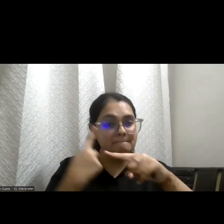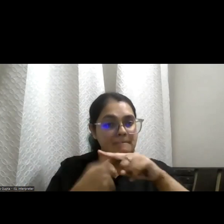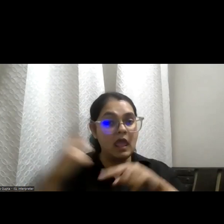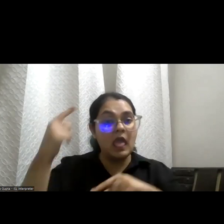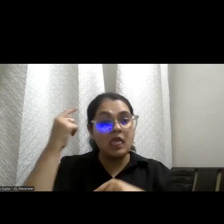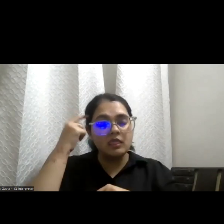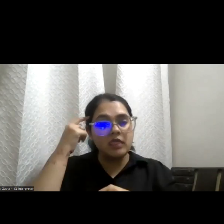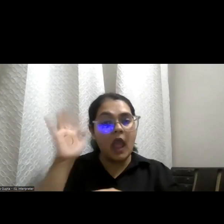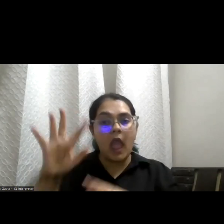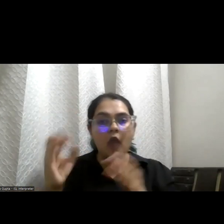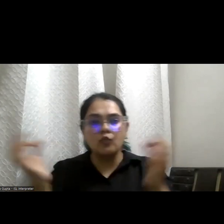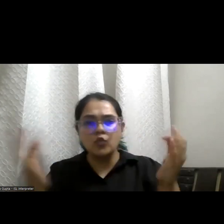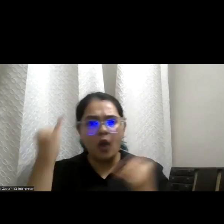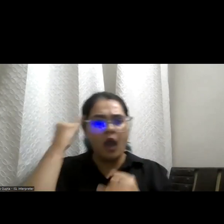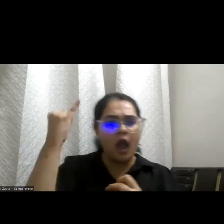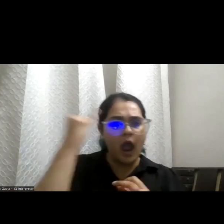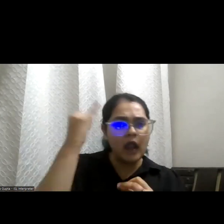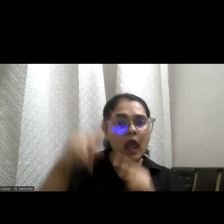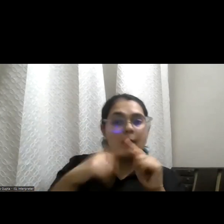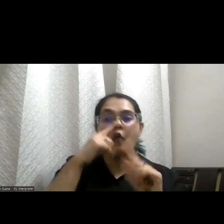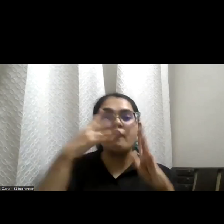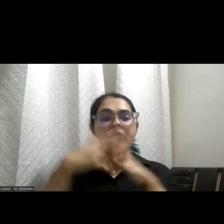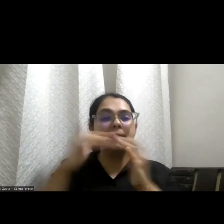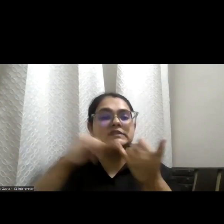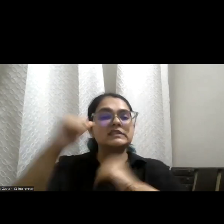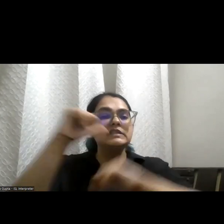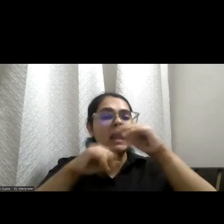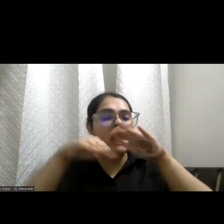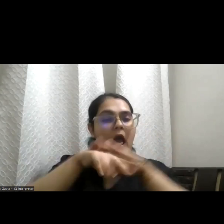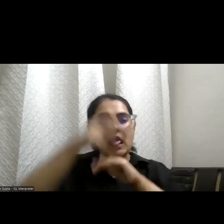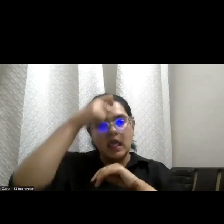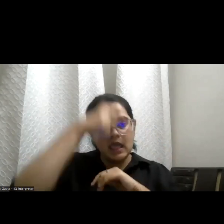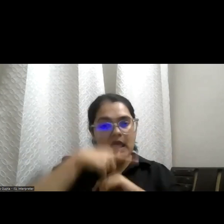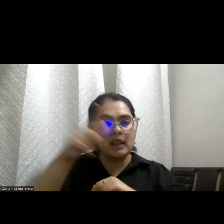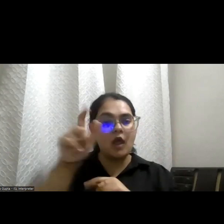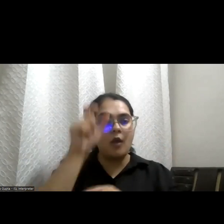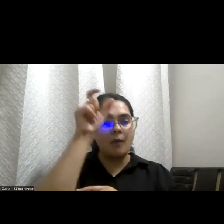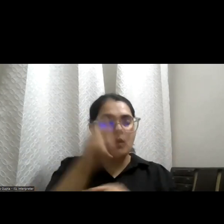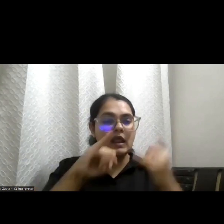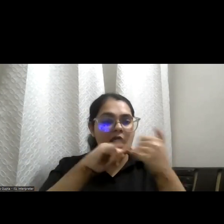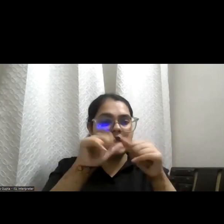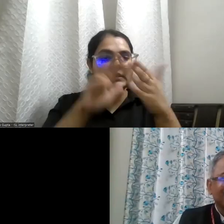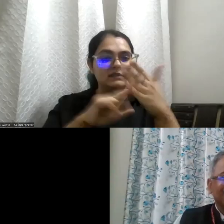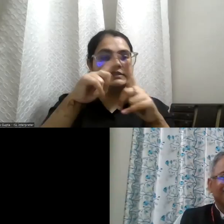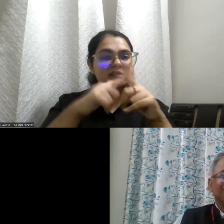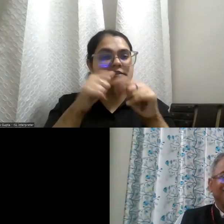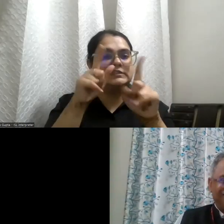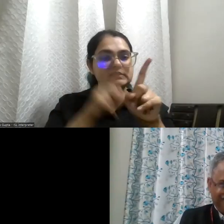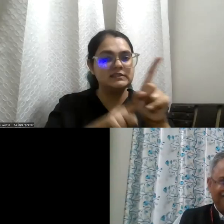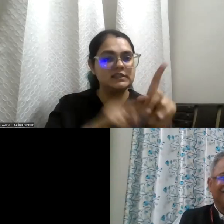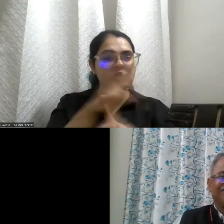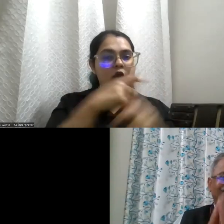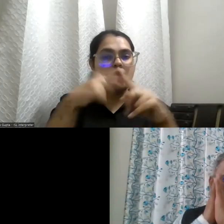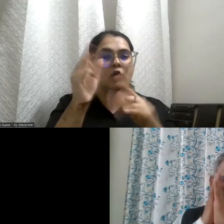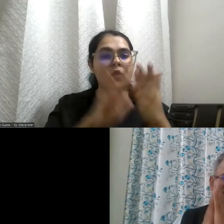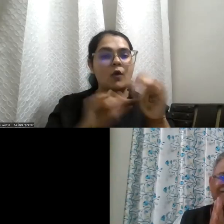various interventions related to women scientists in India. Dr. Sanjay Kumar Mishra, a warm welcome to you.